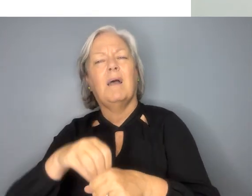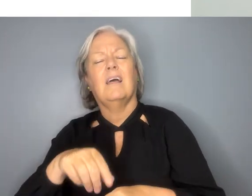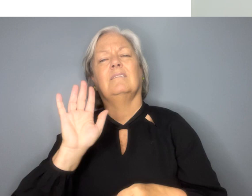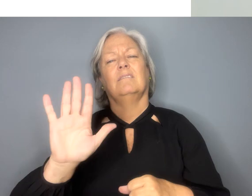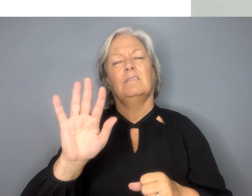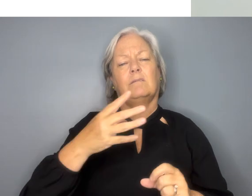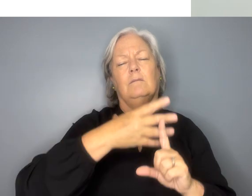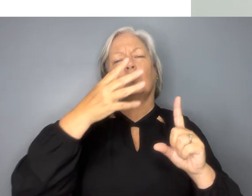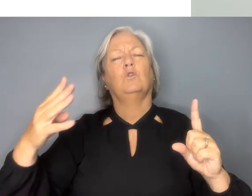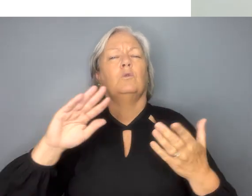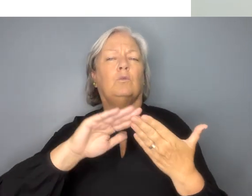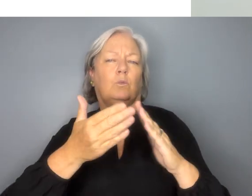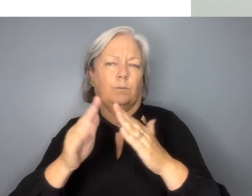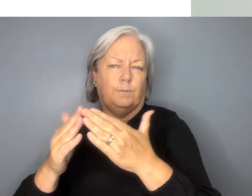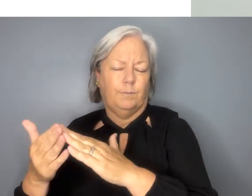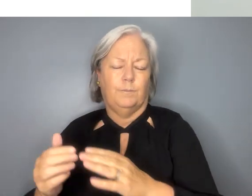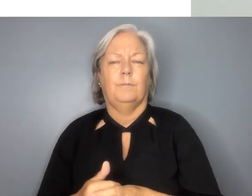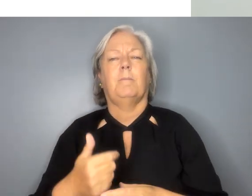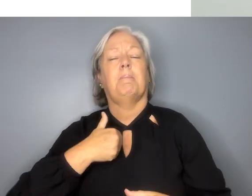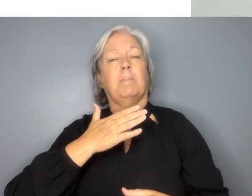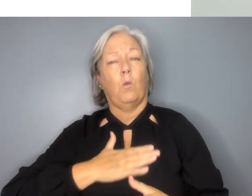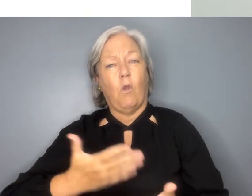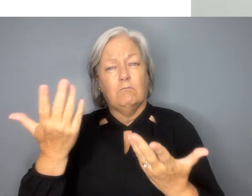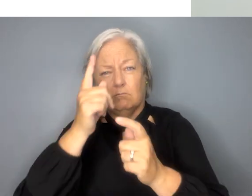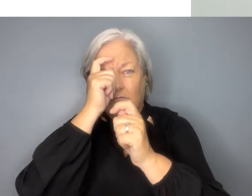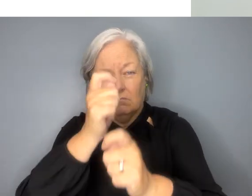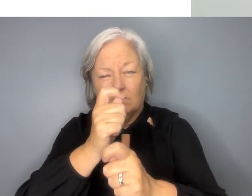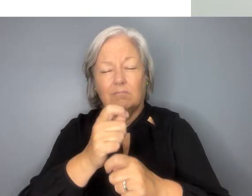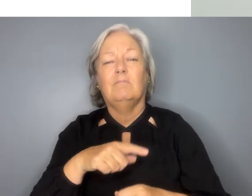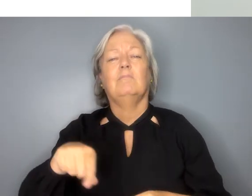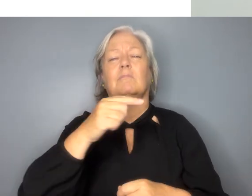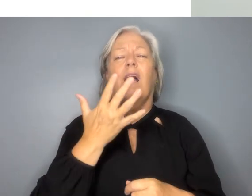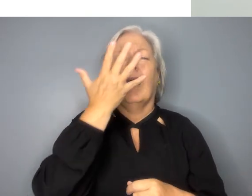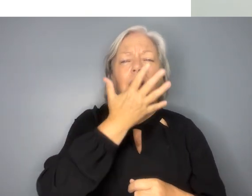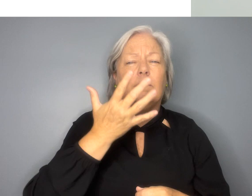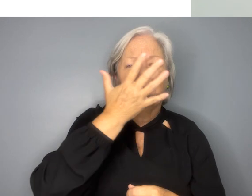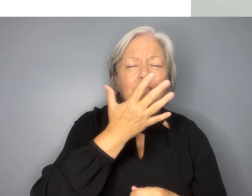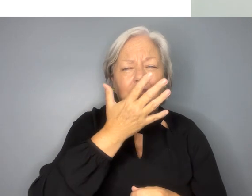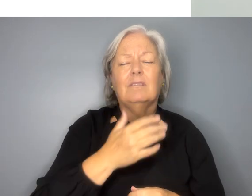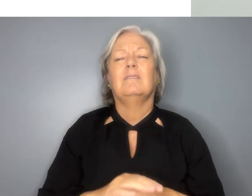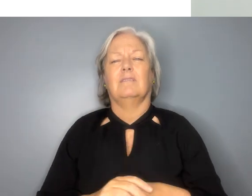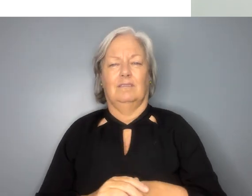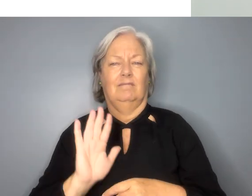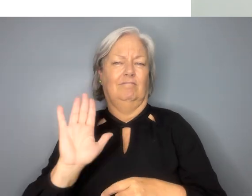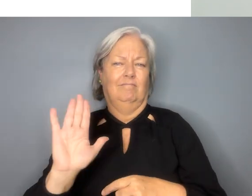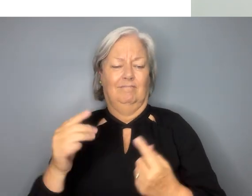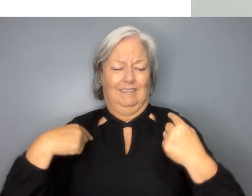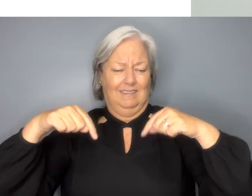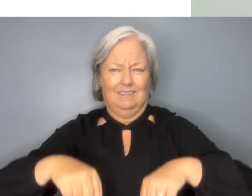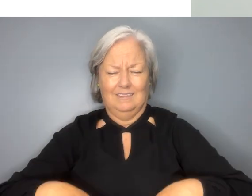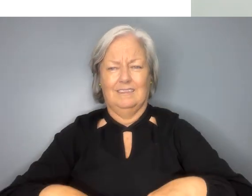as part of the LGBTQIA+ community. I'd like to acknowledge the traditional owners of the lands on which I am recording these